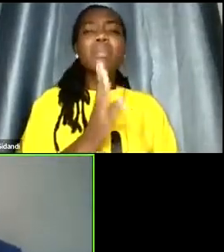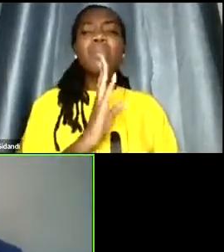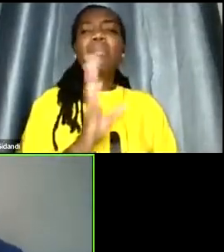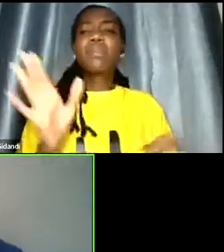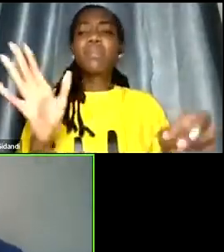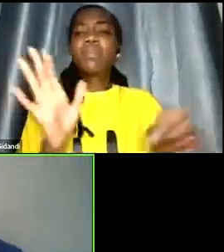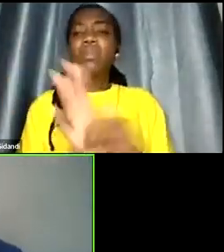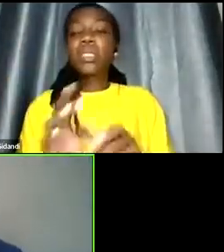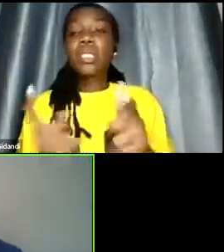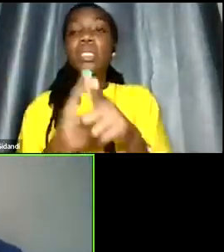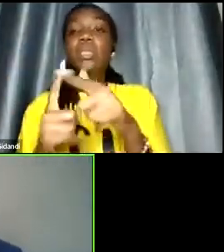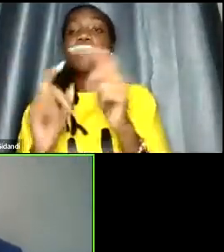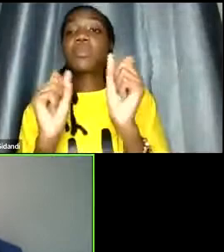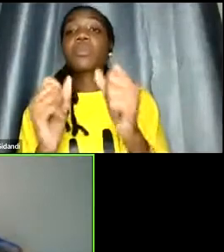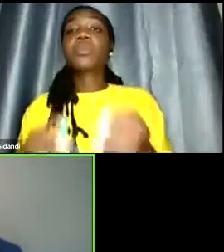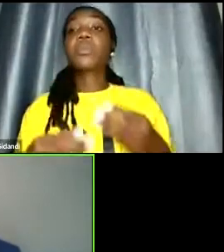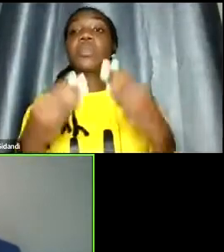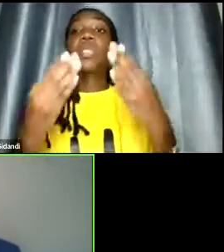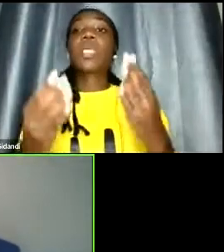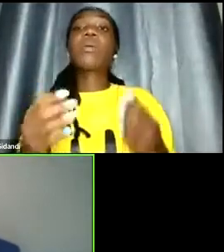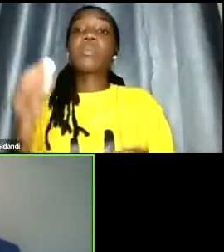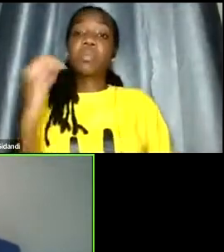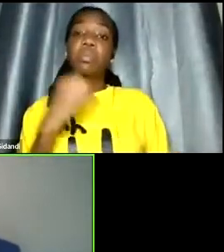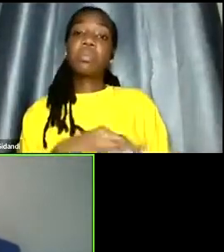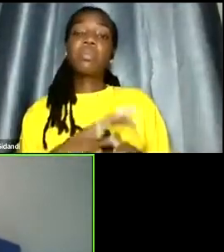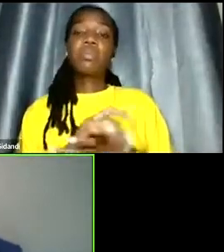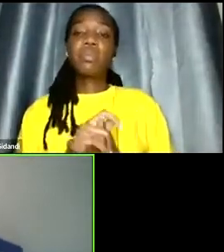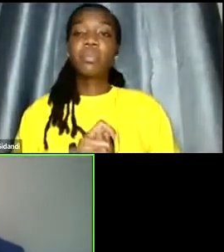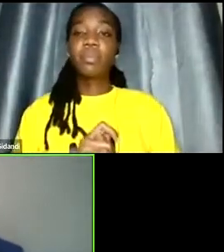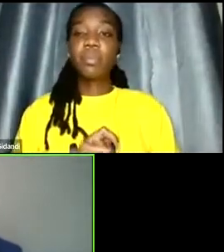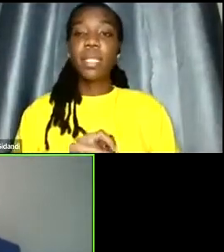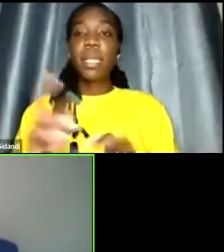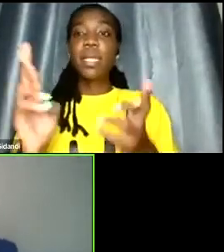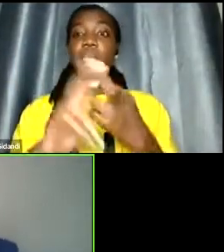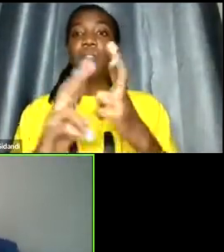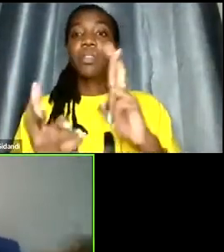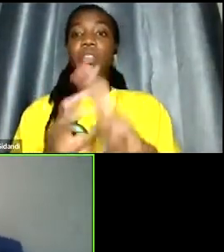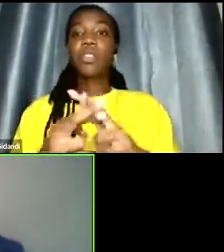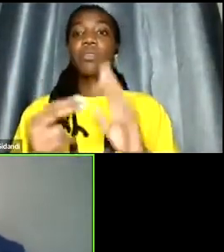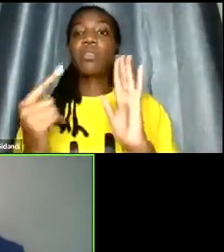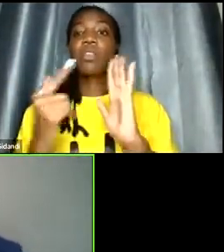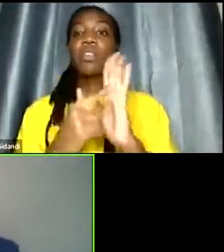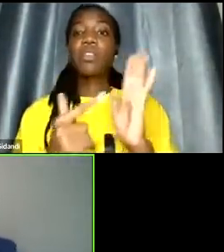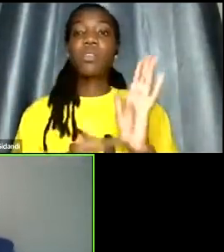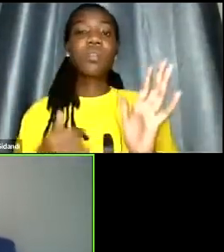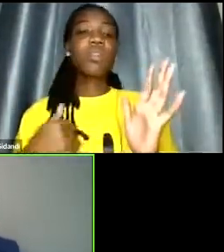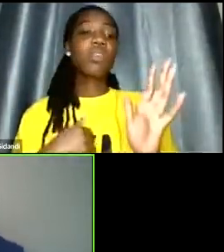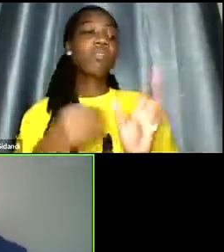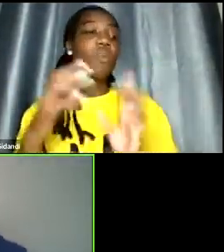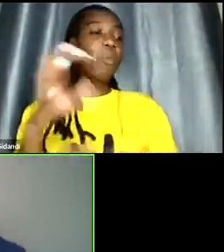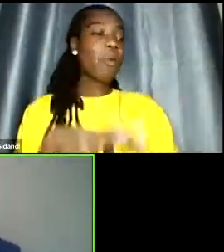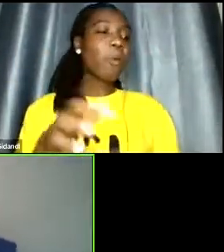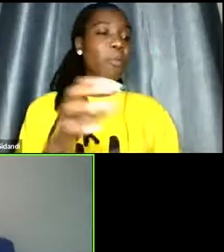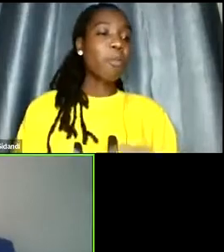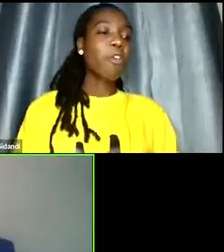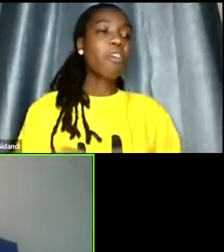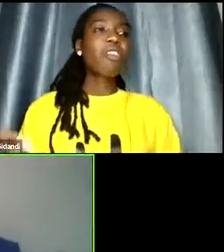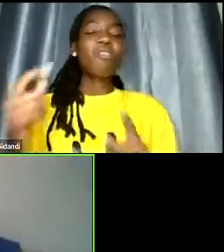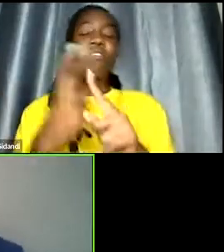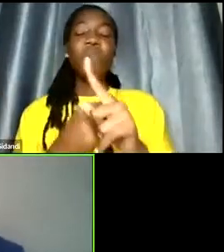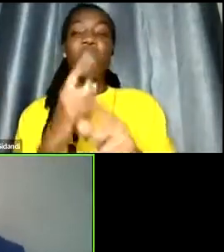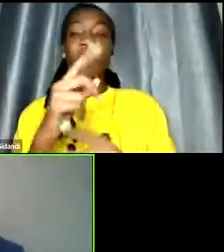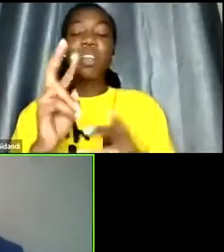to derailment. Relationship issues. There are people who are like a ball, bouncing from one relationship to another very, very